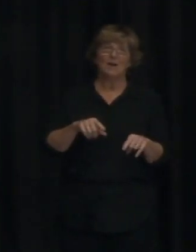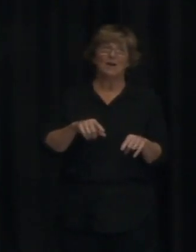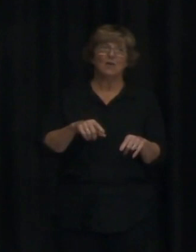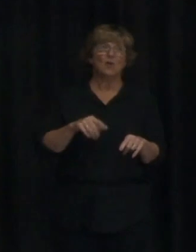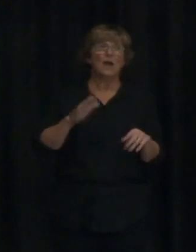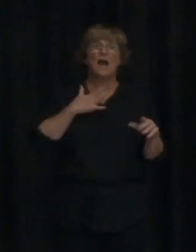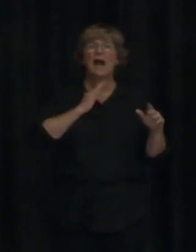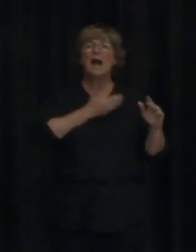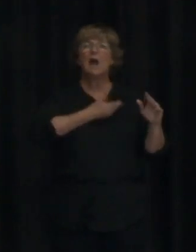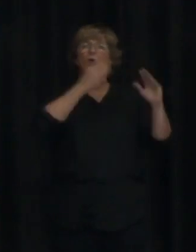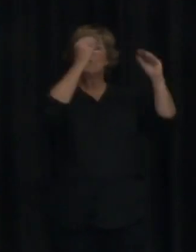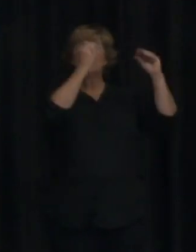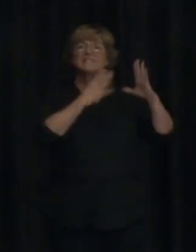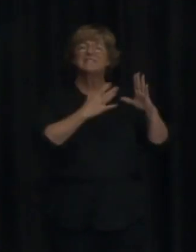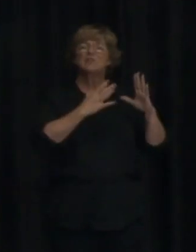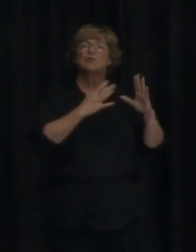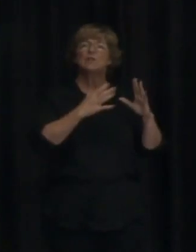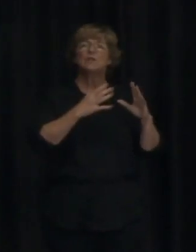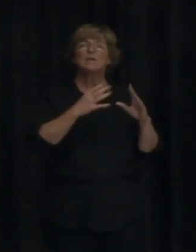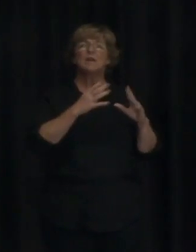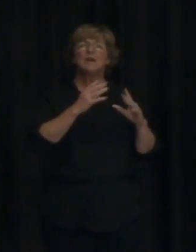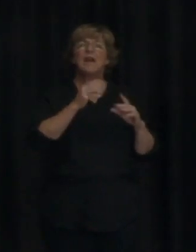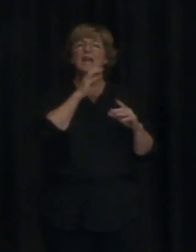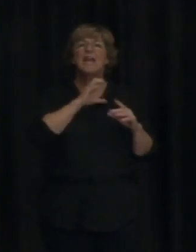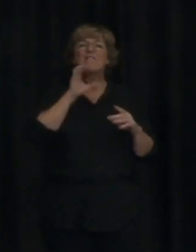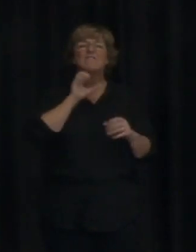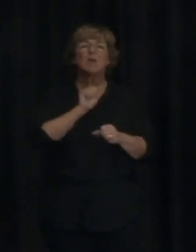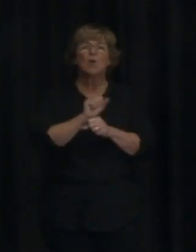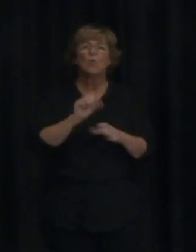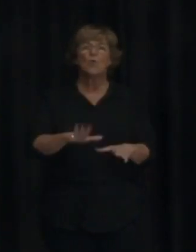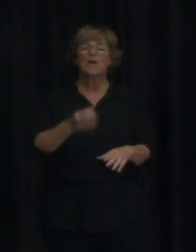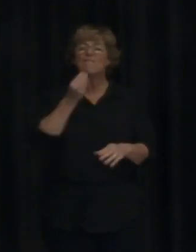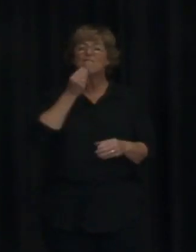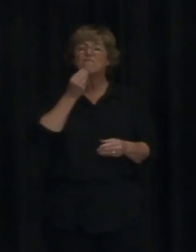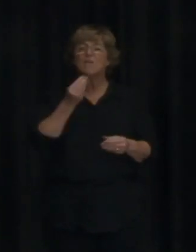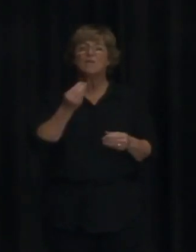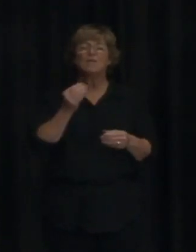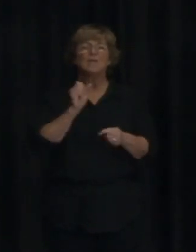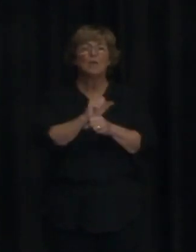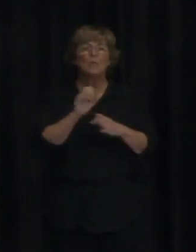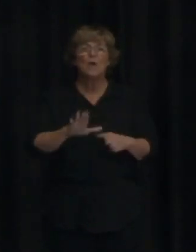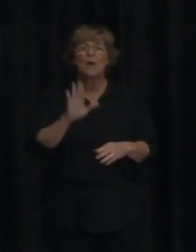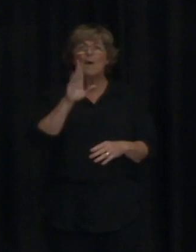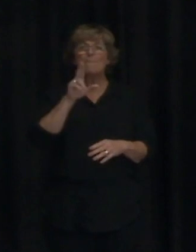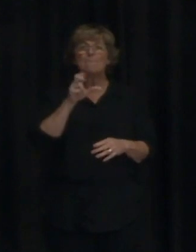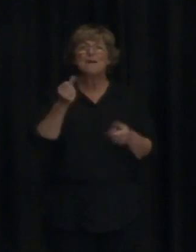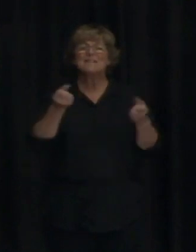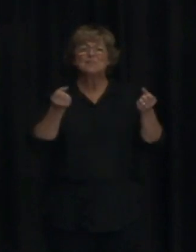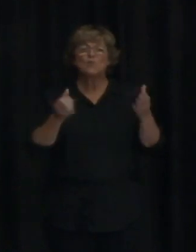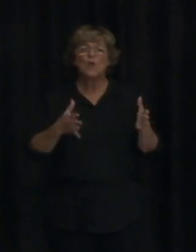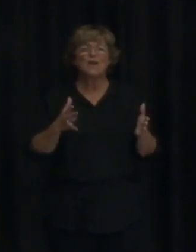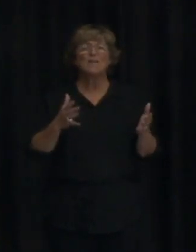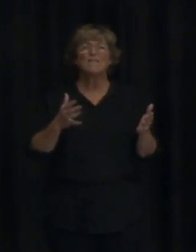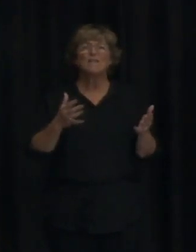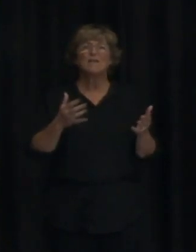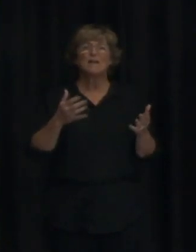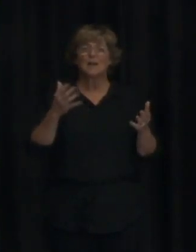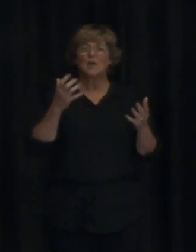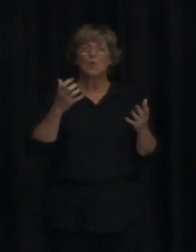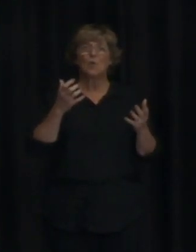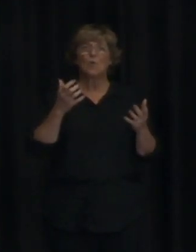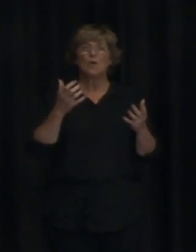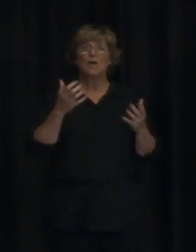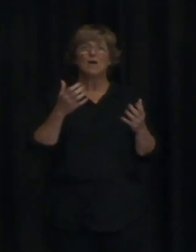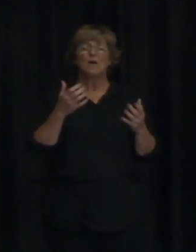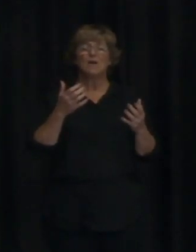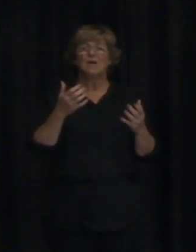Our teachers and our cafeteria workers, our food workers, our bus drivers, our custodians, they want the sights and